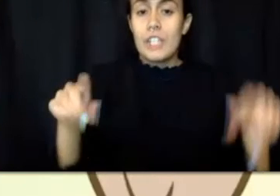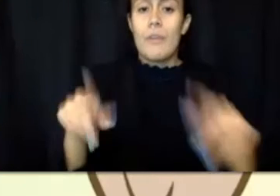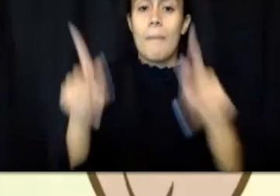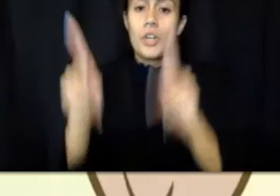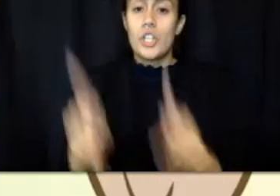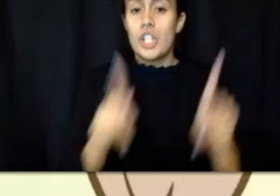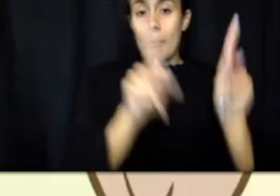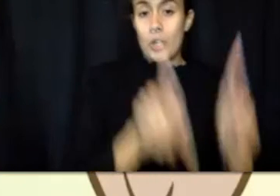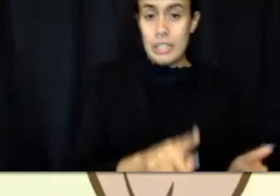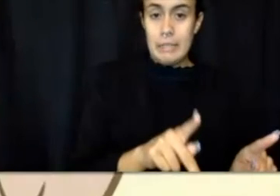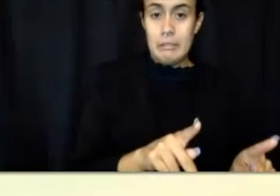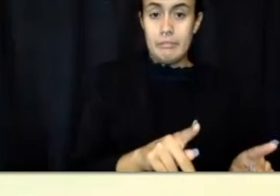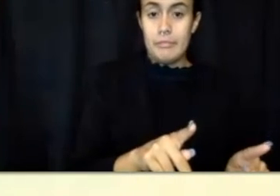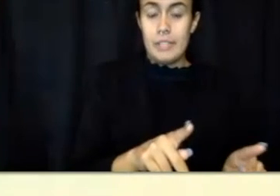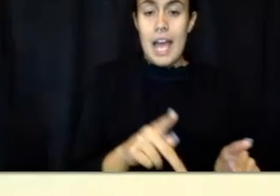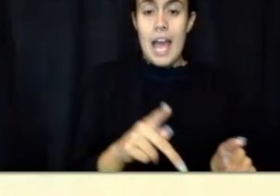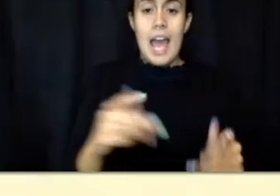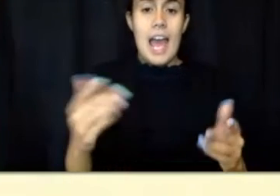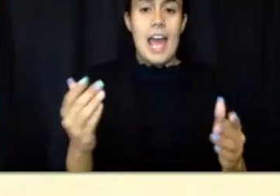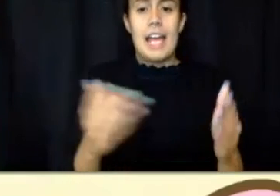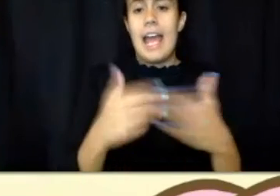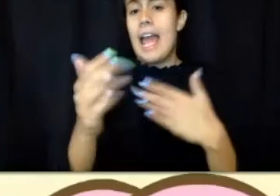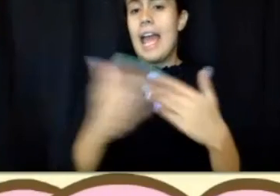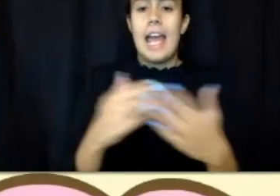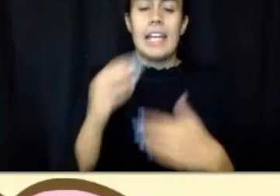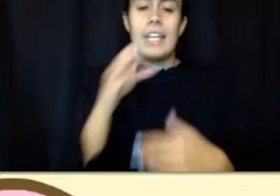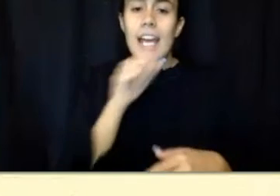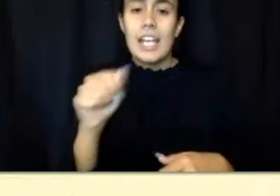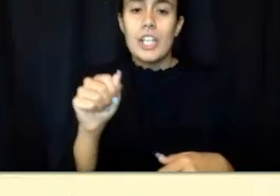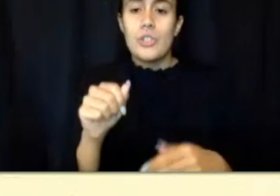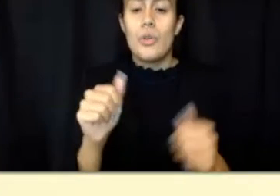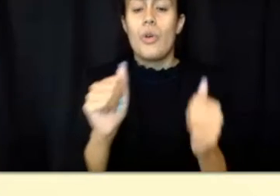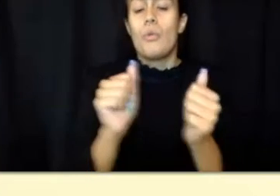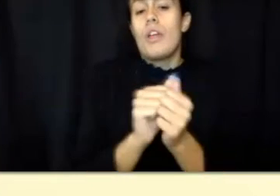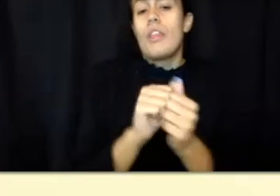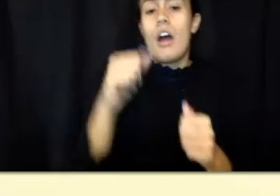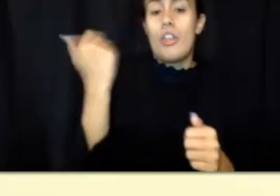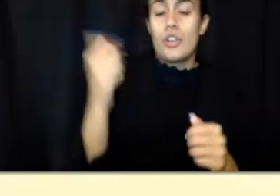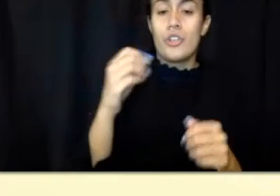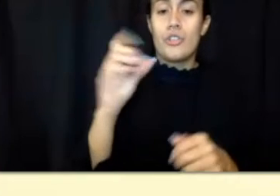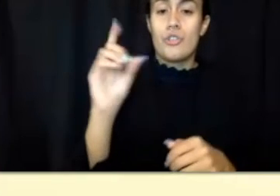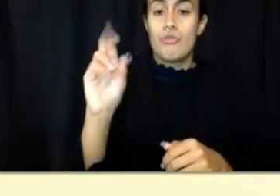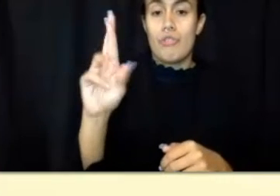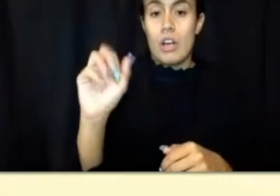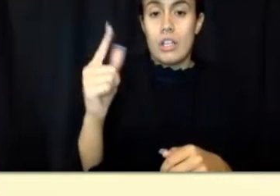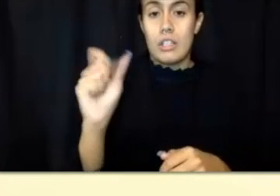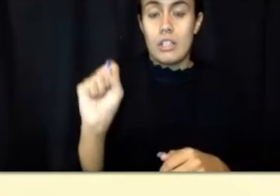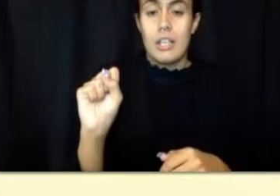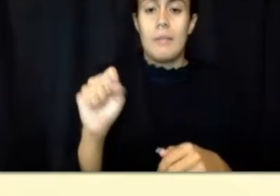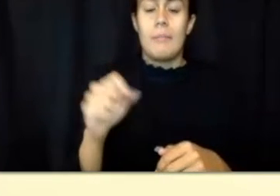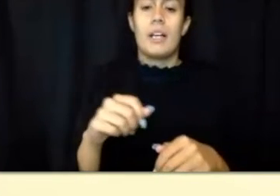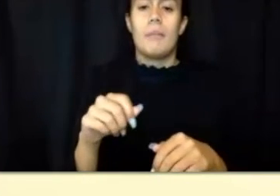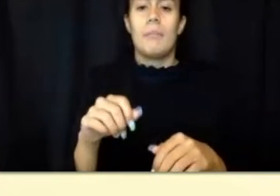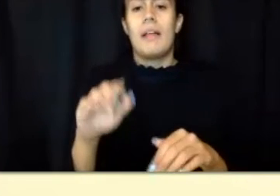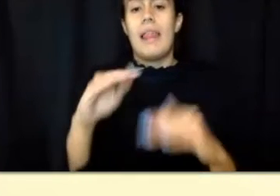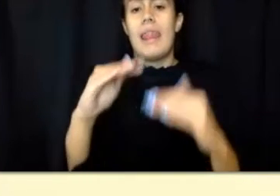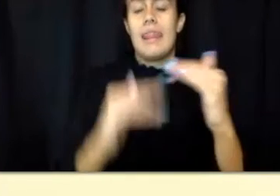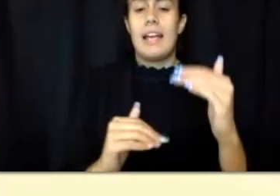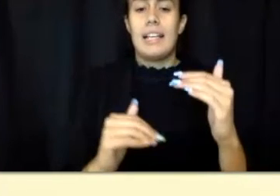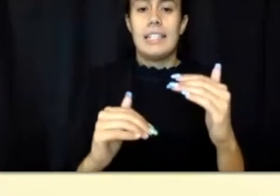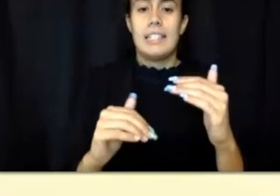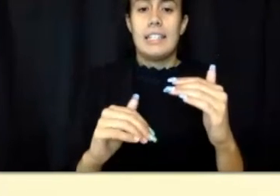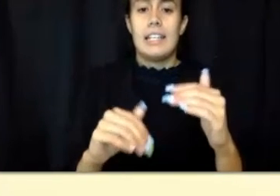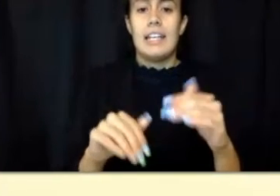to person. At any age, as with many other drugs, the brain and body become less sensitive to marijuana